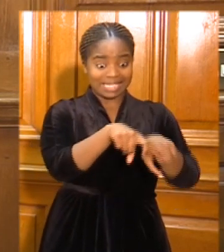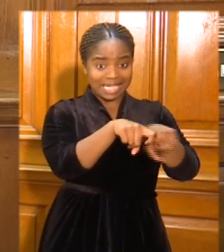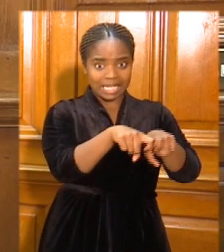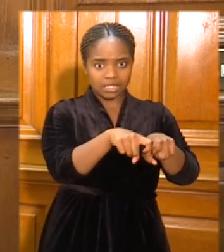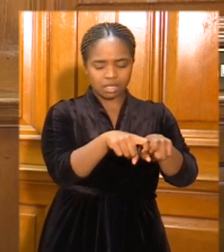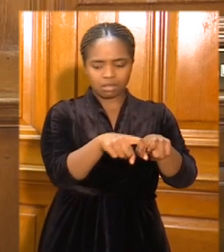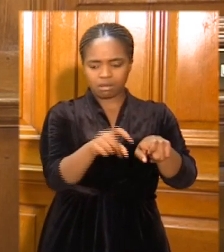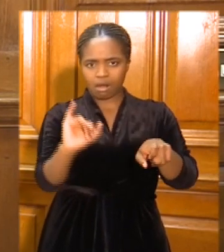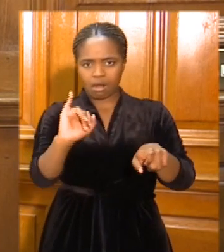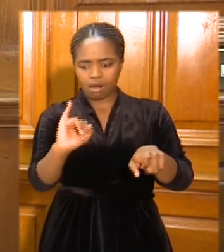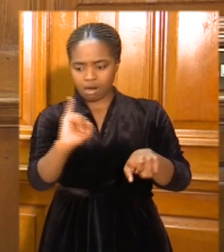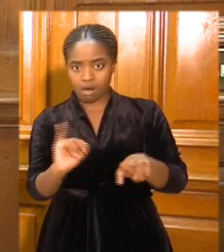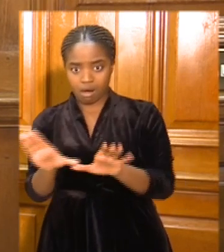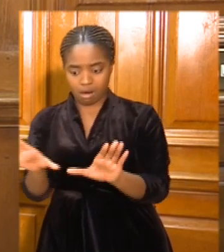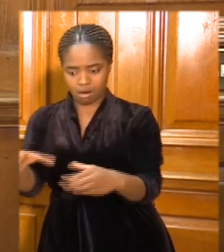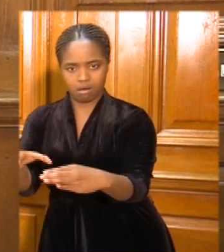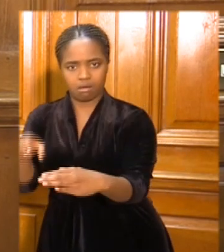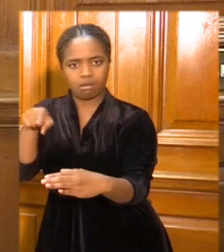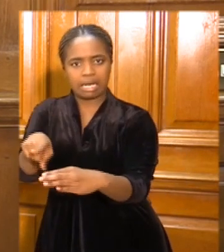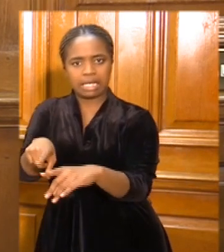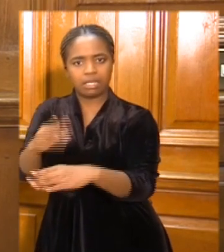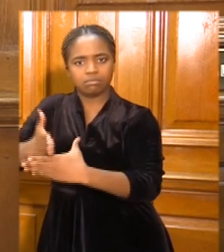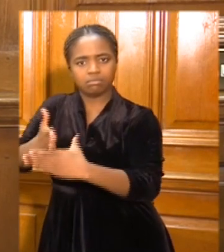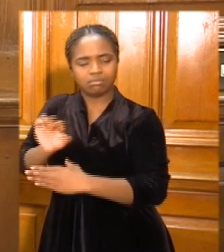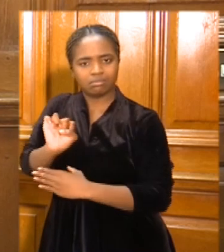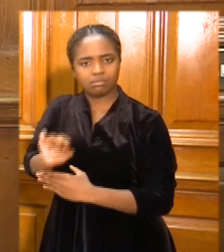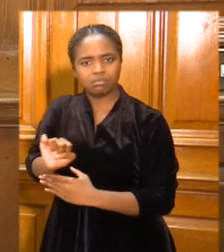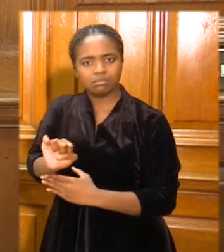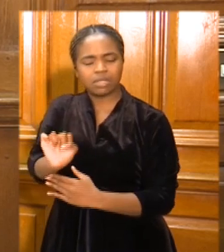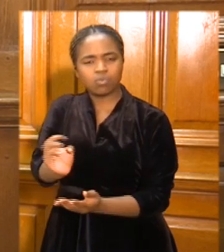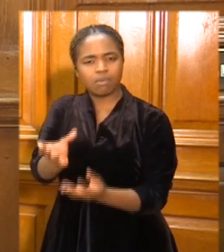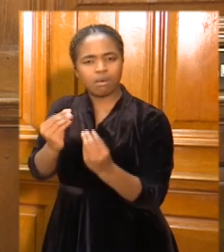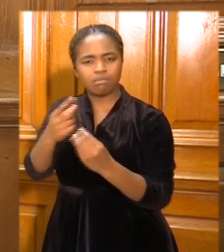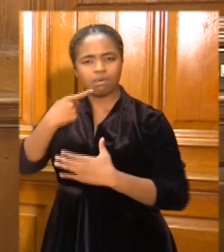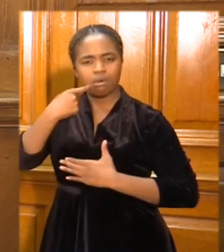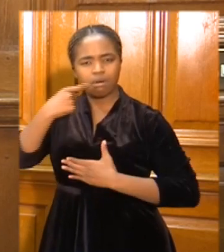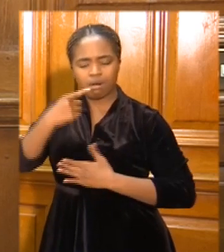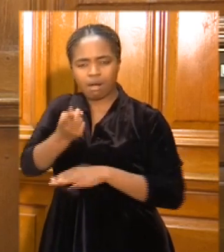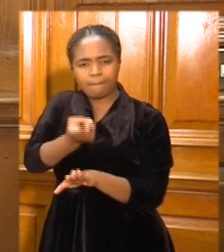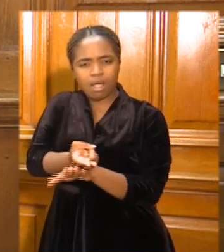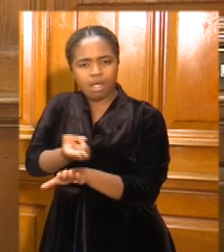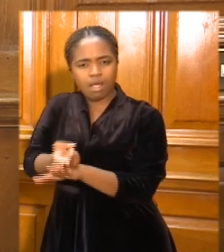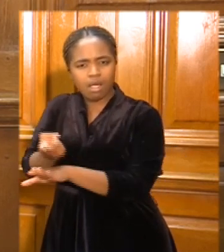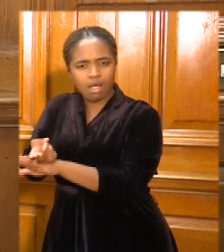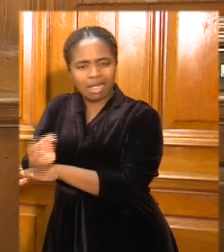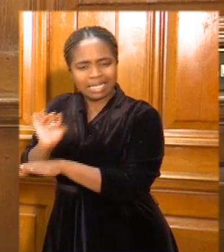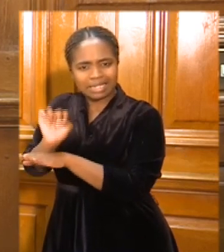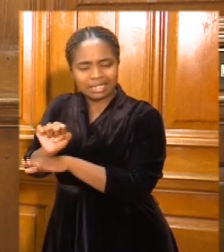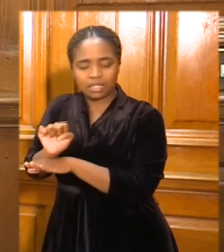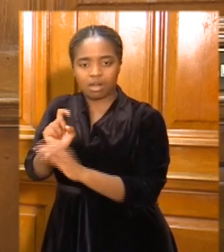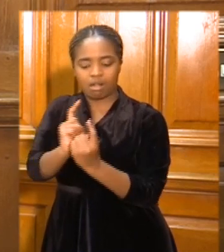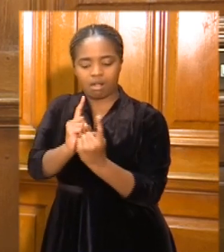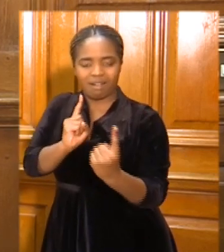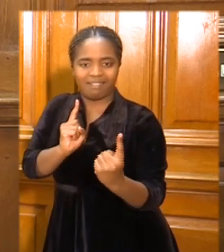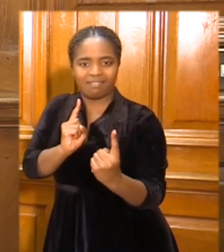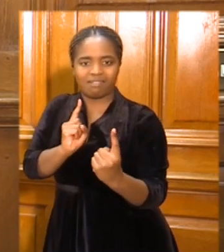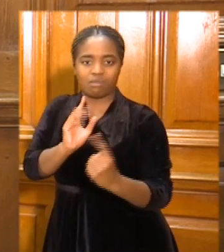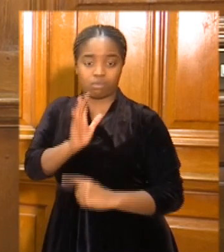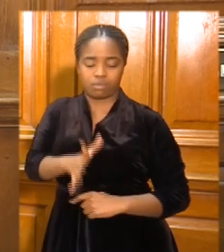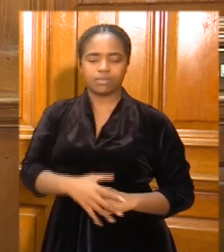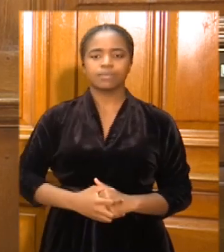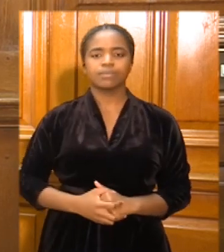facilities, quarantine facilities, treatment, hospital beds, and contact tracing.